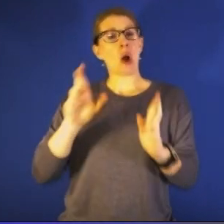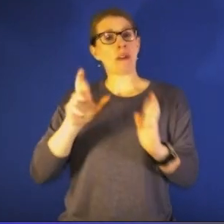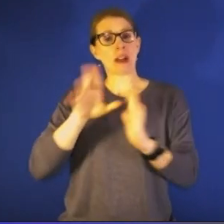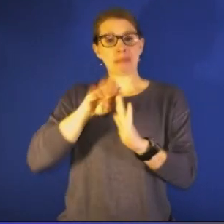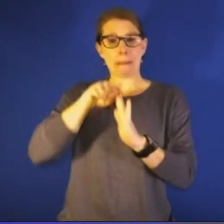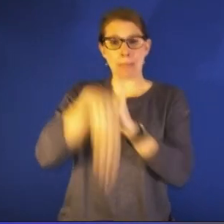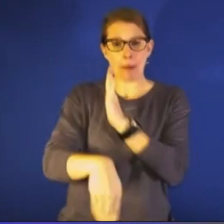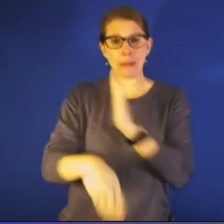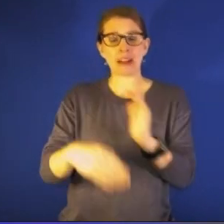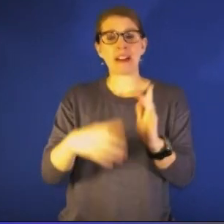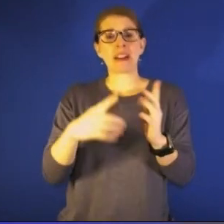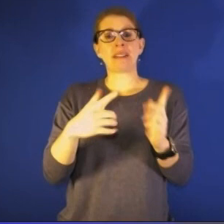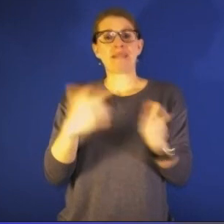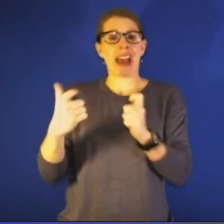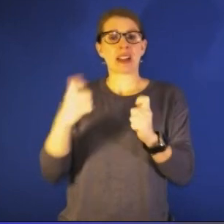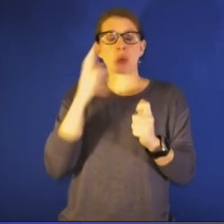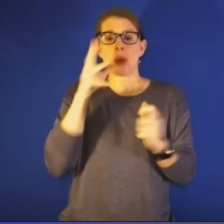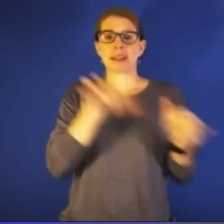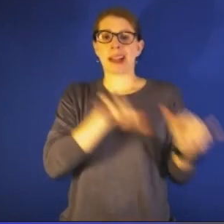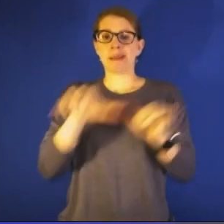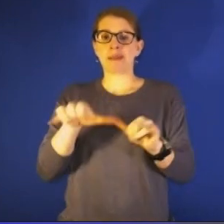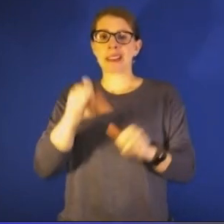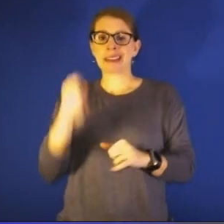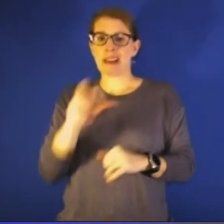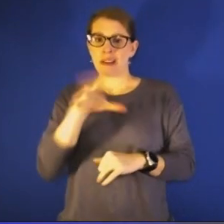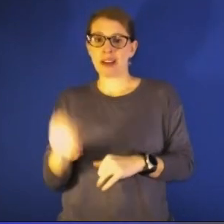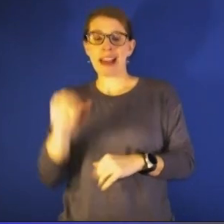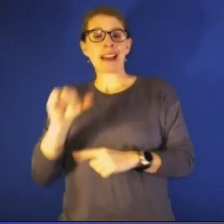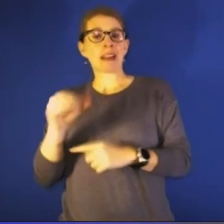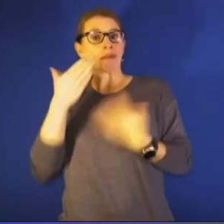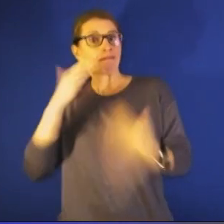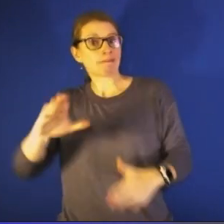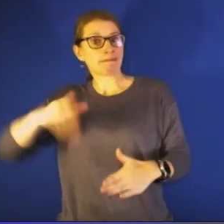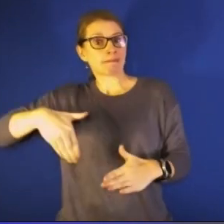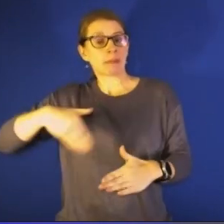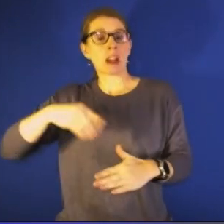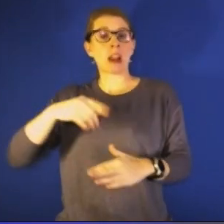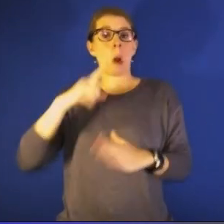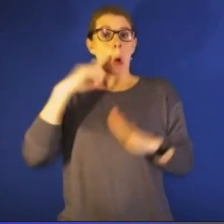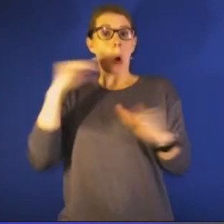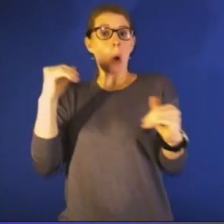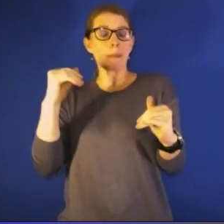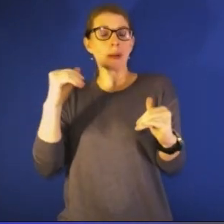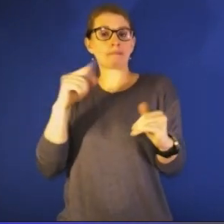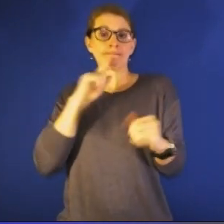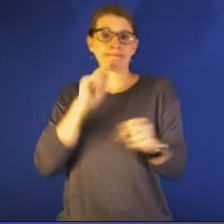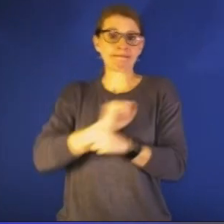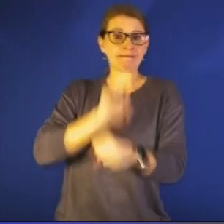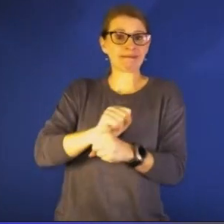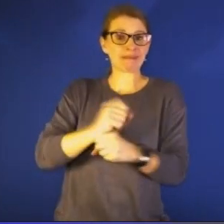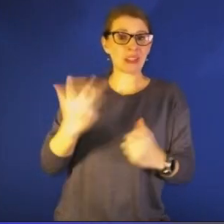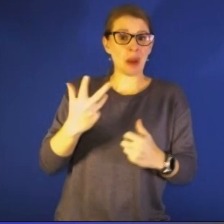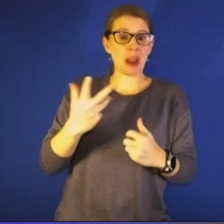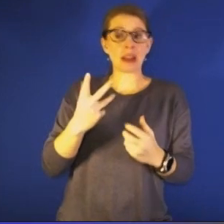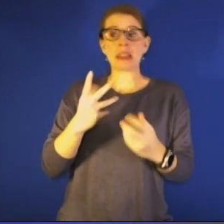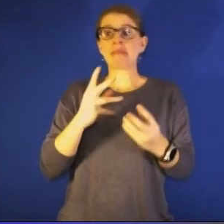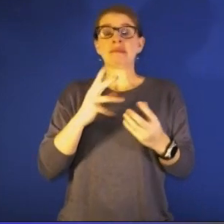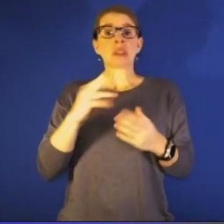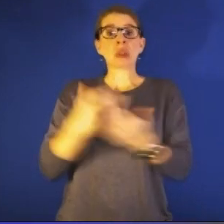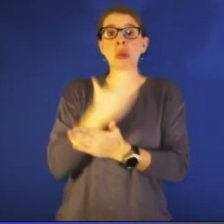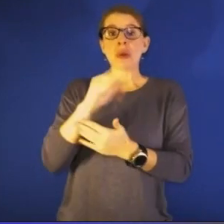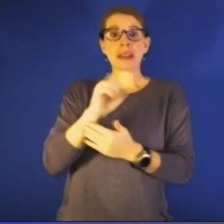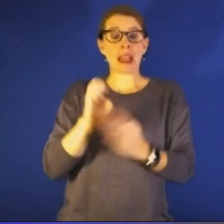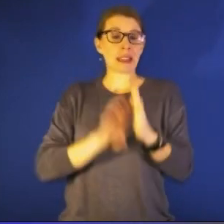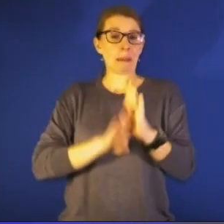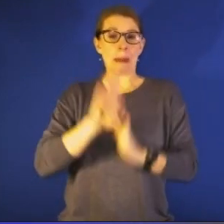Africa. But we don't know that. That's just hope. That's not reality yet. The reality is we're seeing the highest number of new cases we've ever